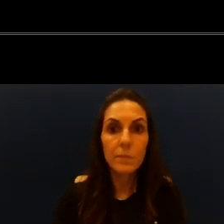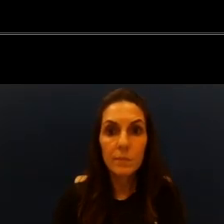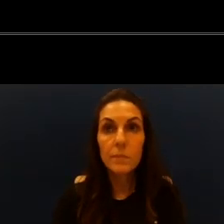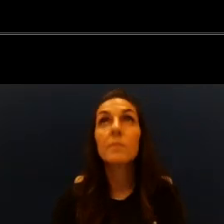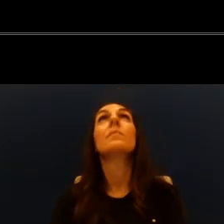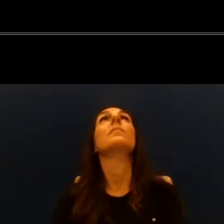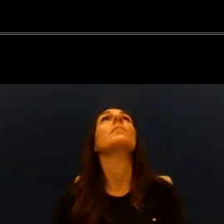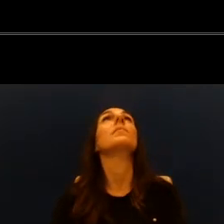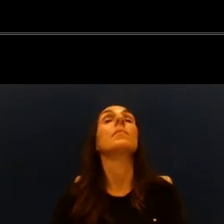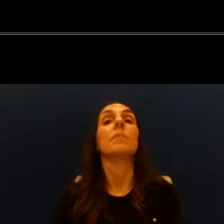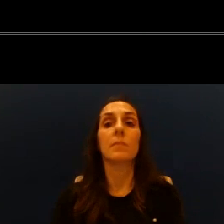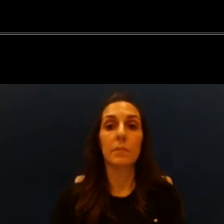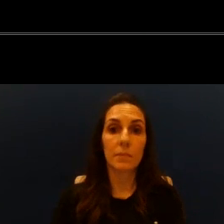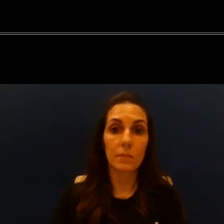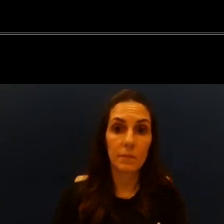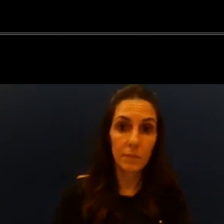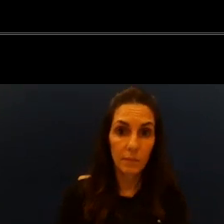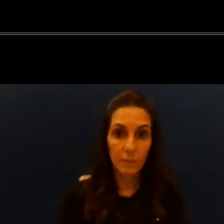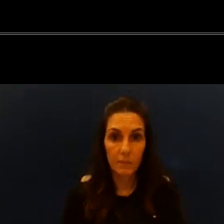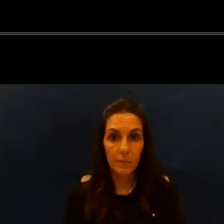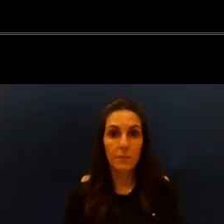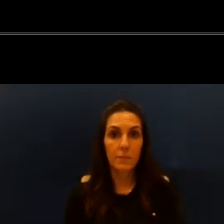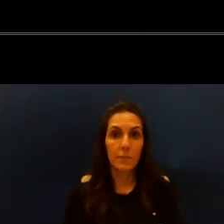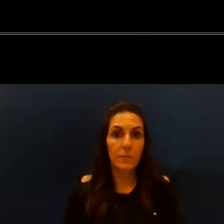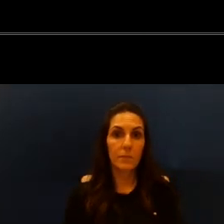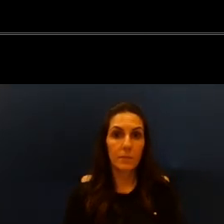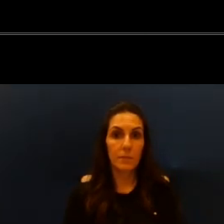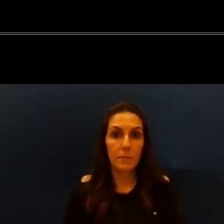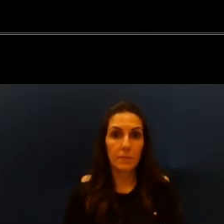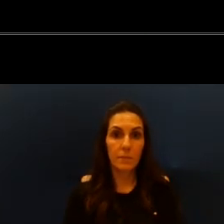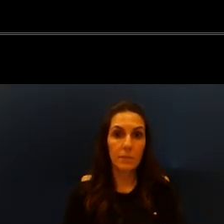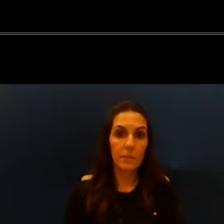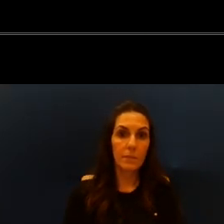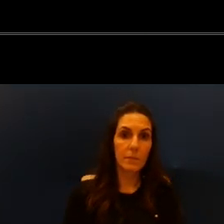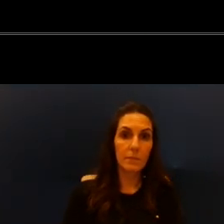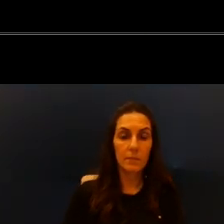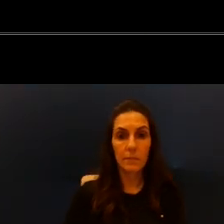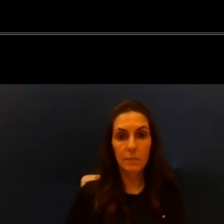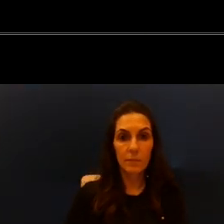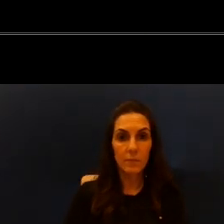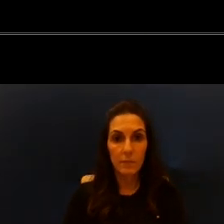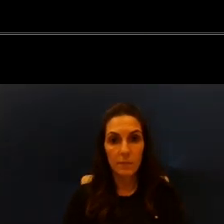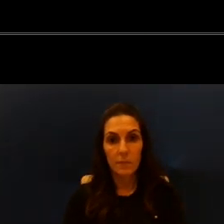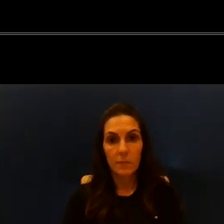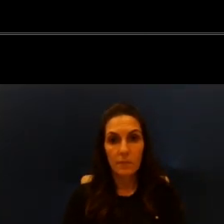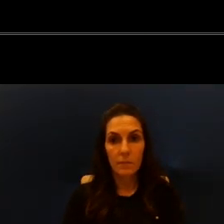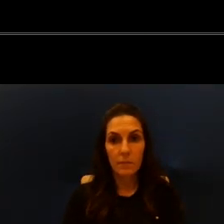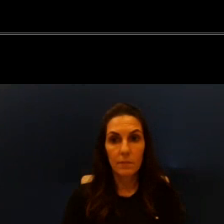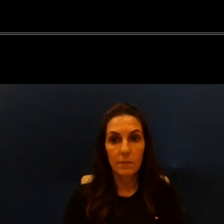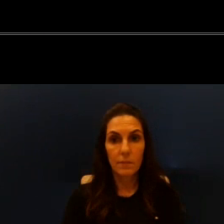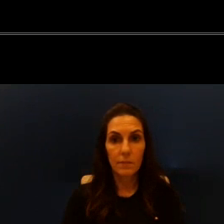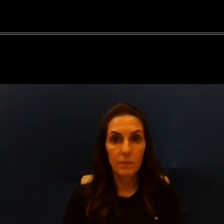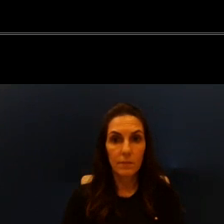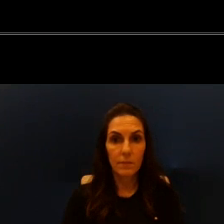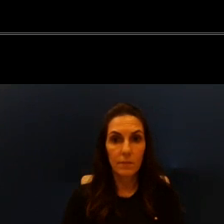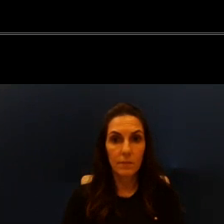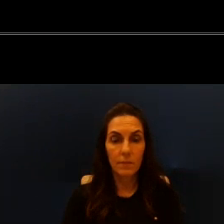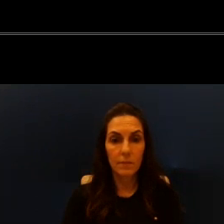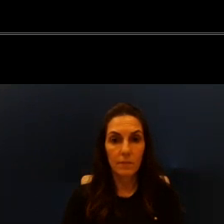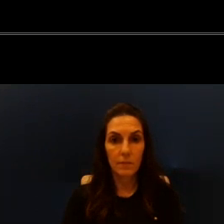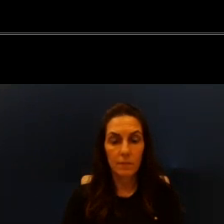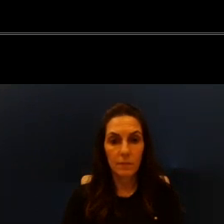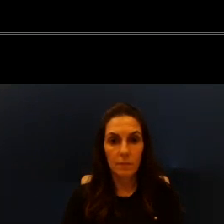us would be anywhere from $500,000 to $640,000 for build out costs for the restaurant before we even